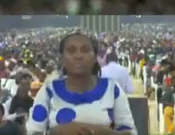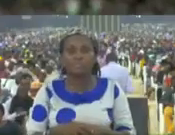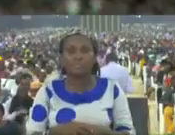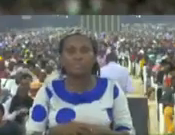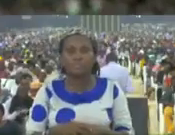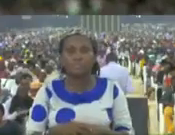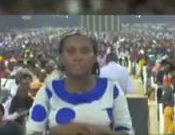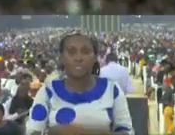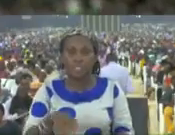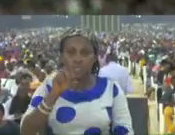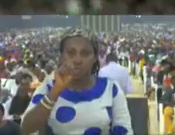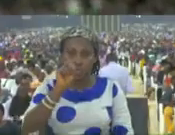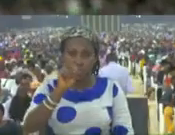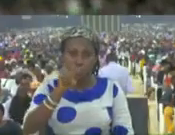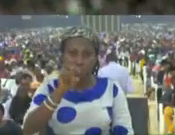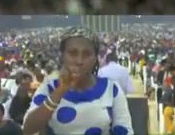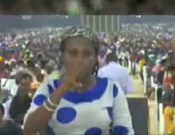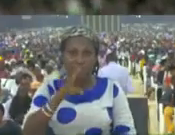12 years.